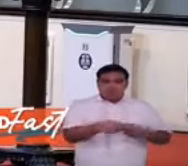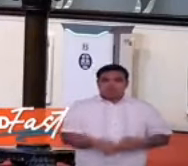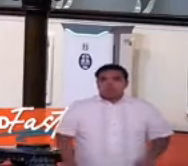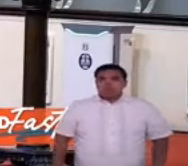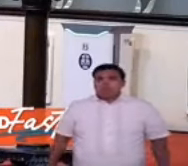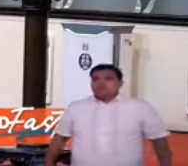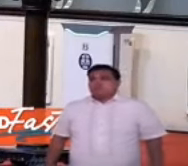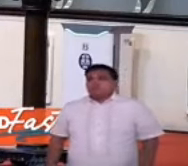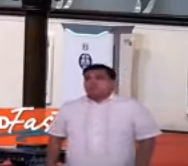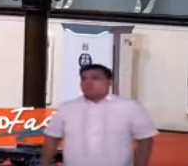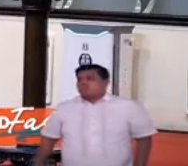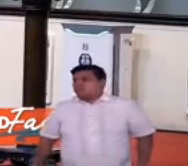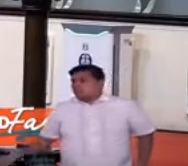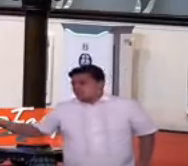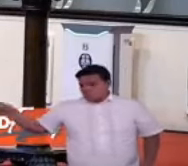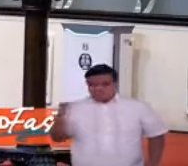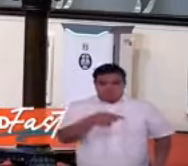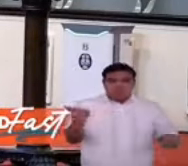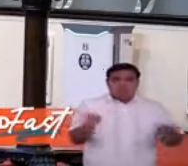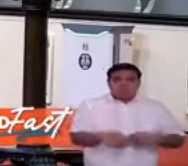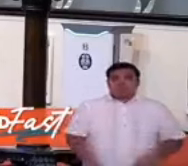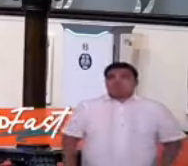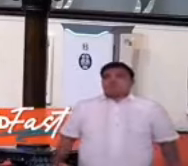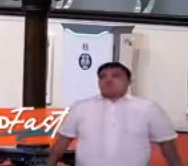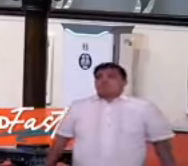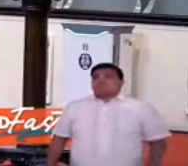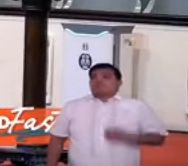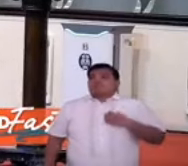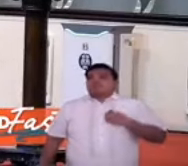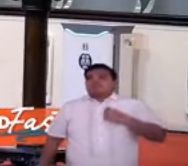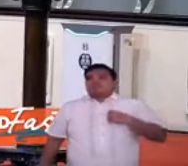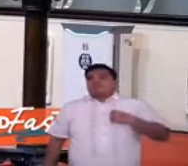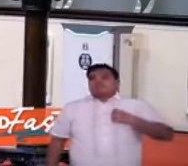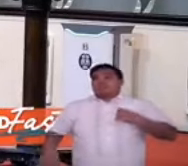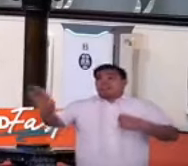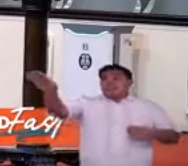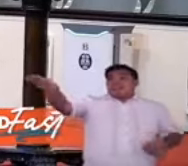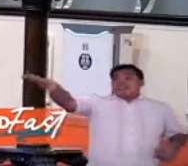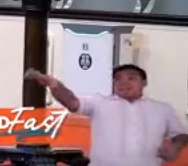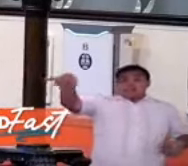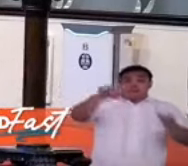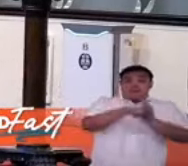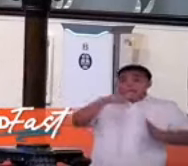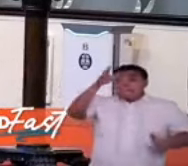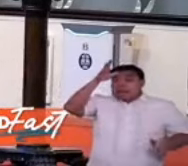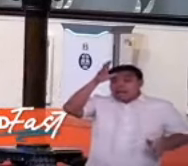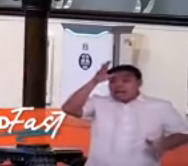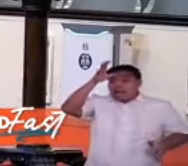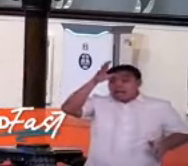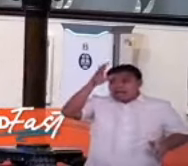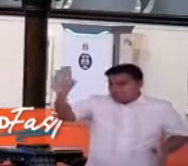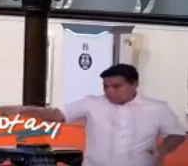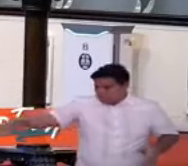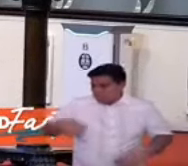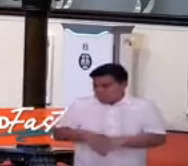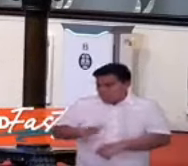dir, bunalan di karon. Kamu na gaaway. Ang bata dito sige pa na pit. Agoy pa